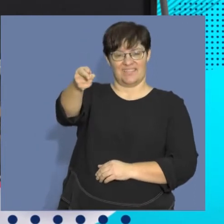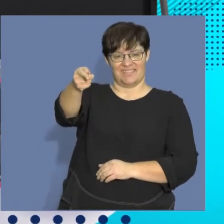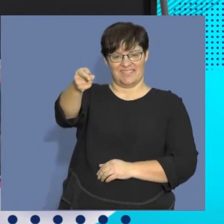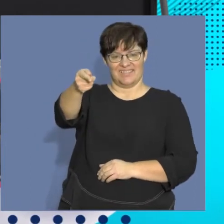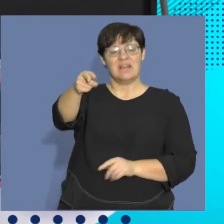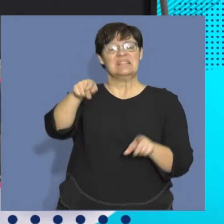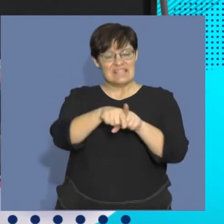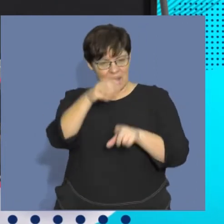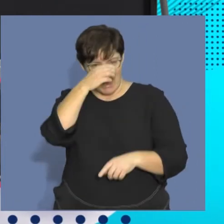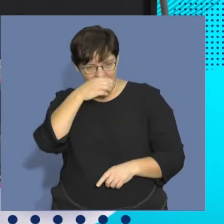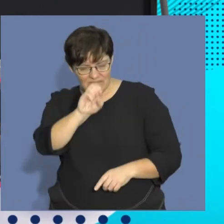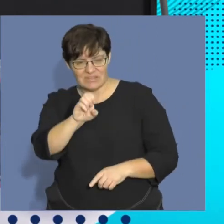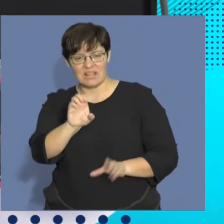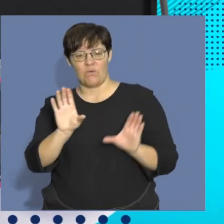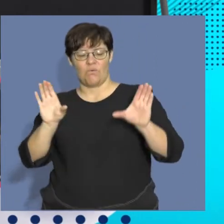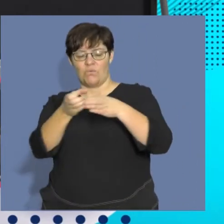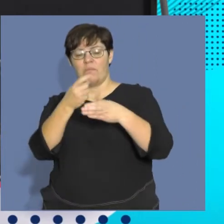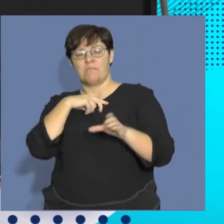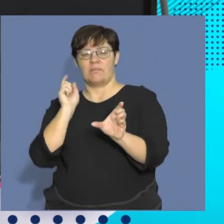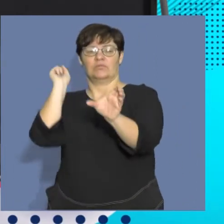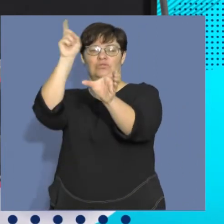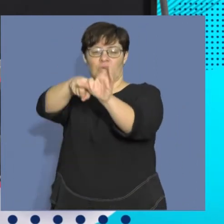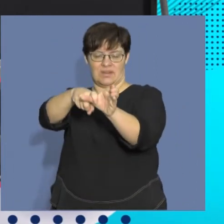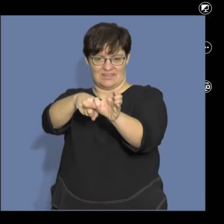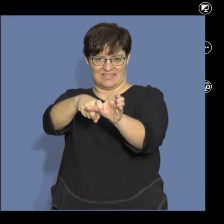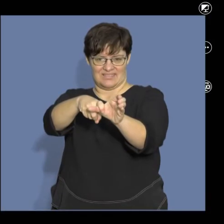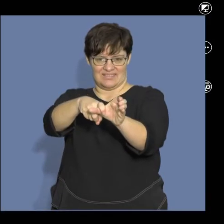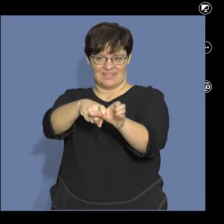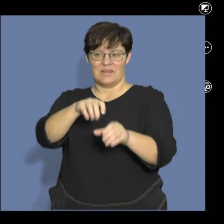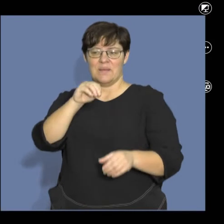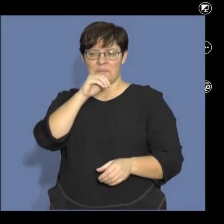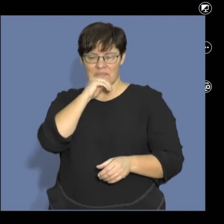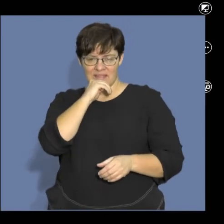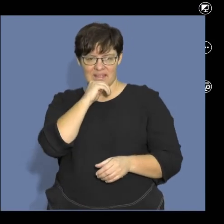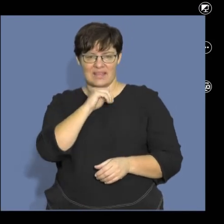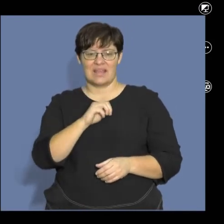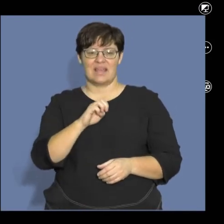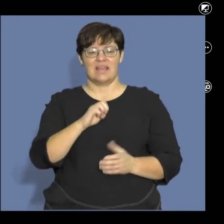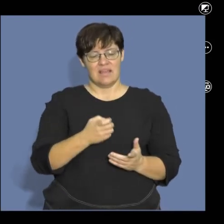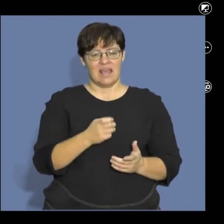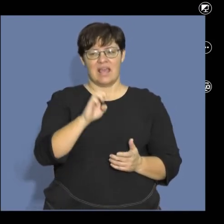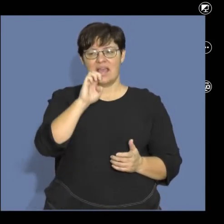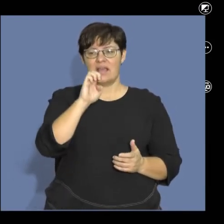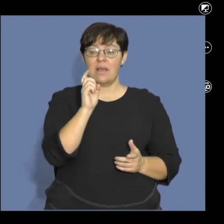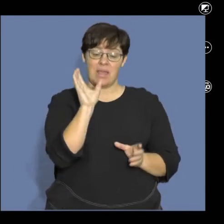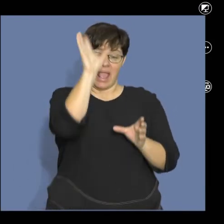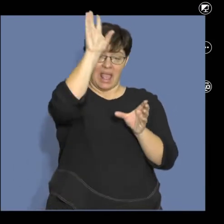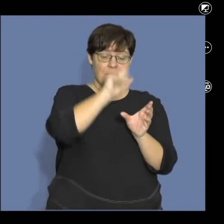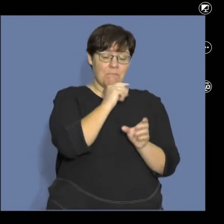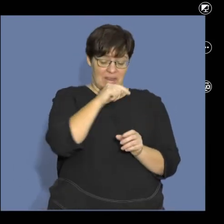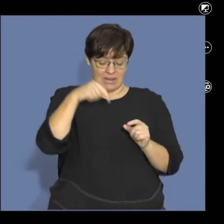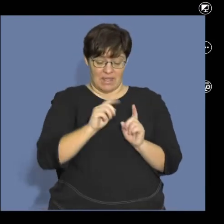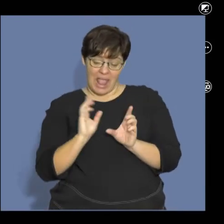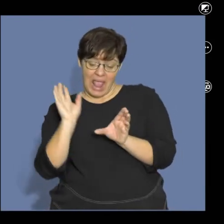a different breeding population, and then it will be immigrating